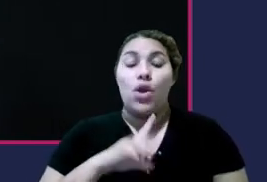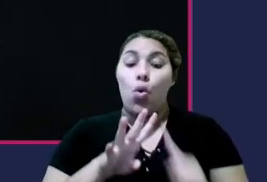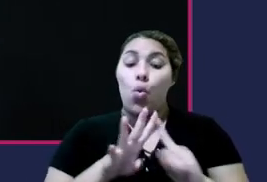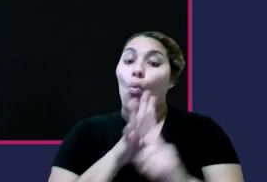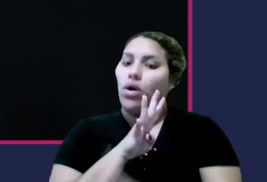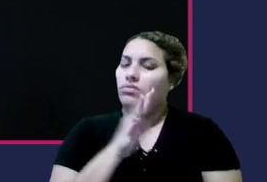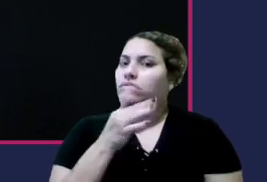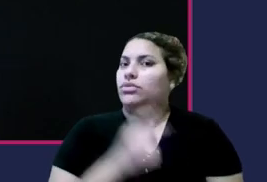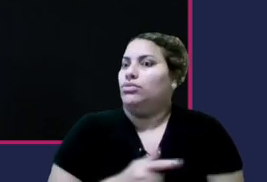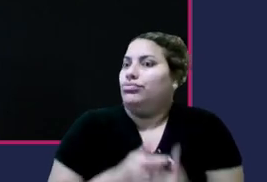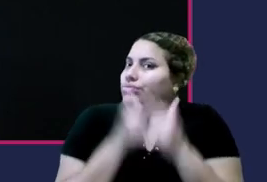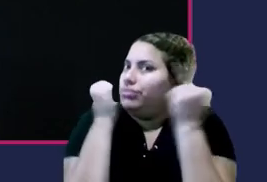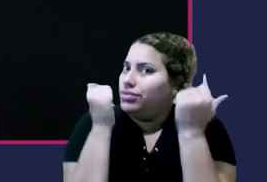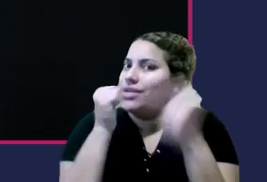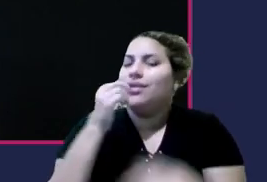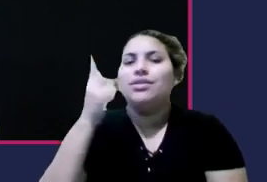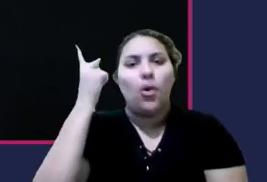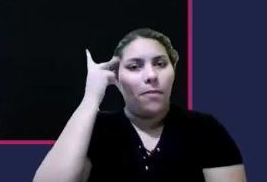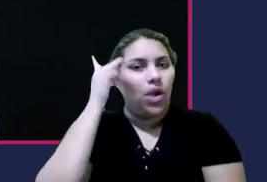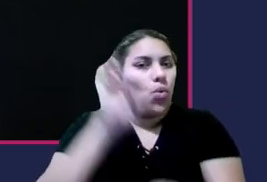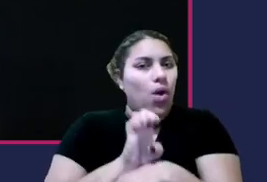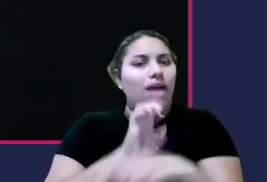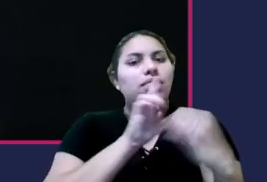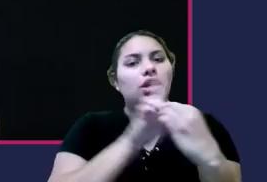We are lucky to have 4.